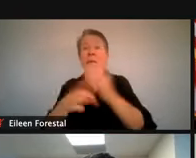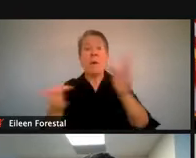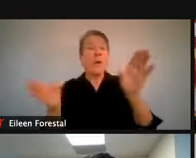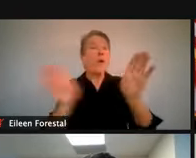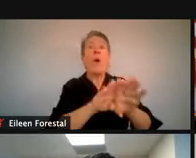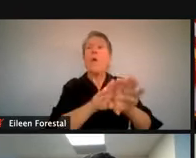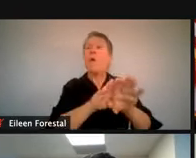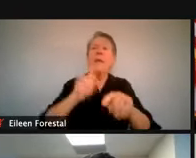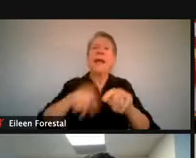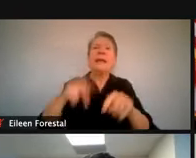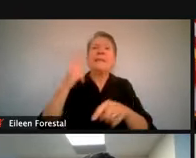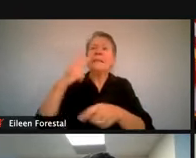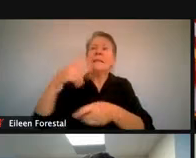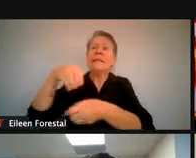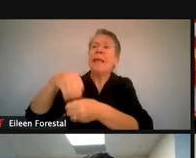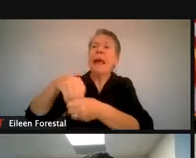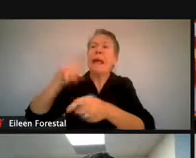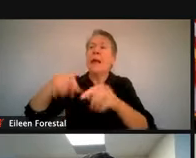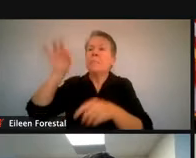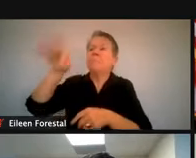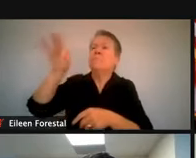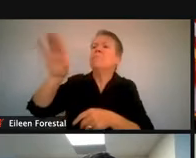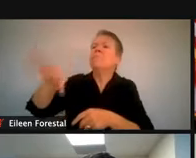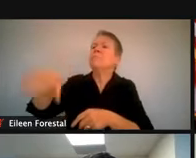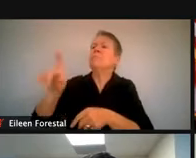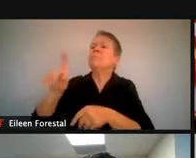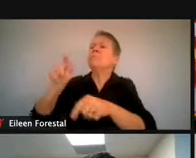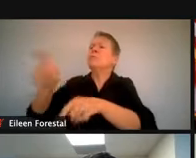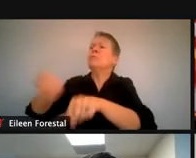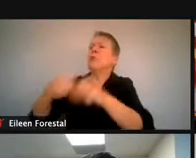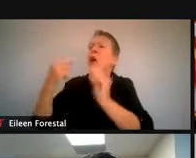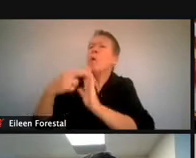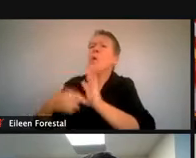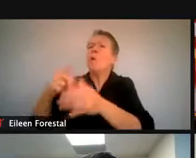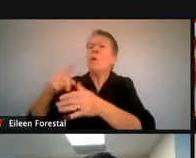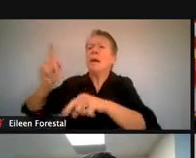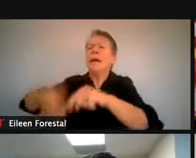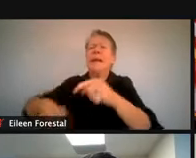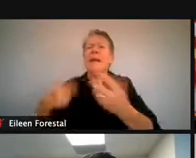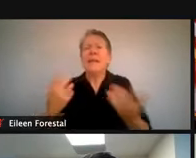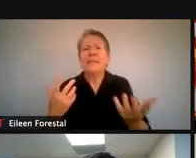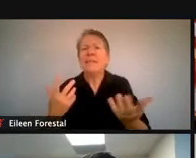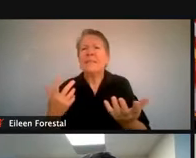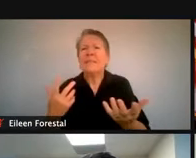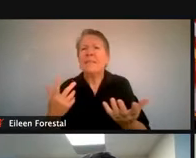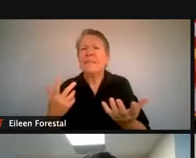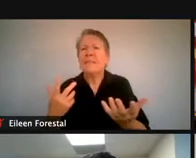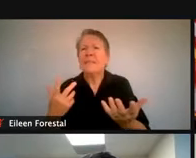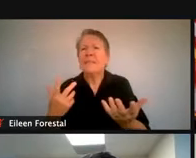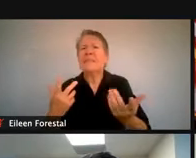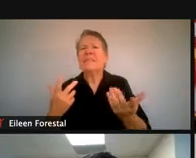is having the biggest impact. So for all of that, Judy, many, many thanks.